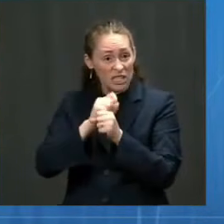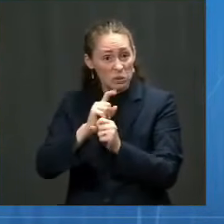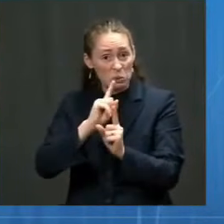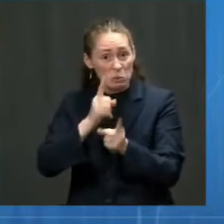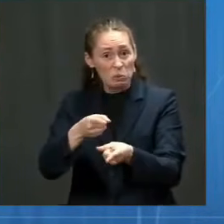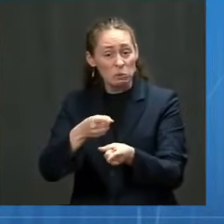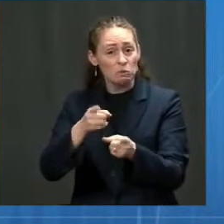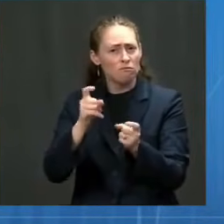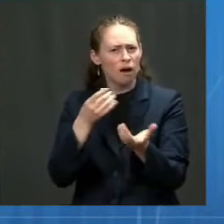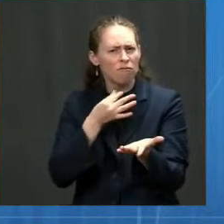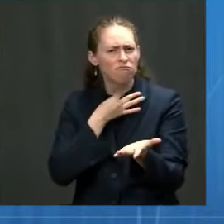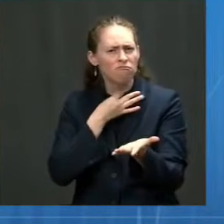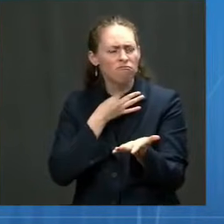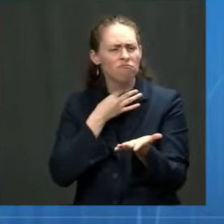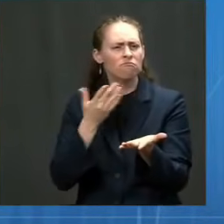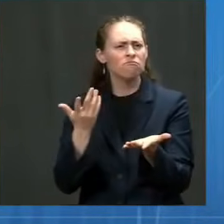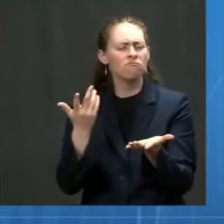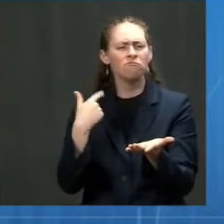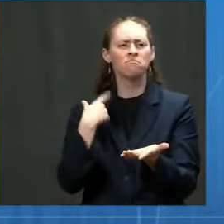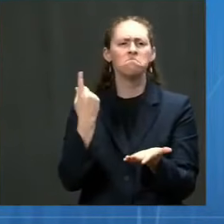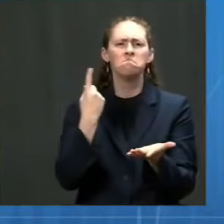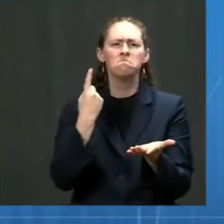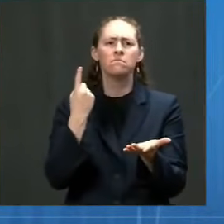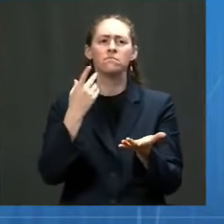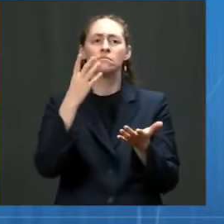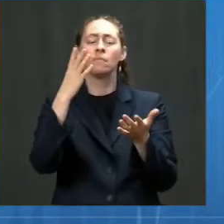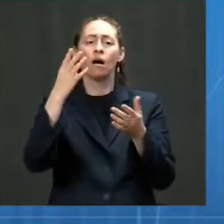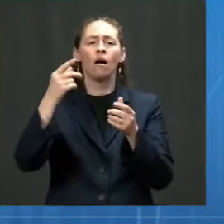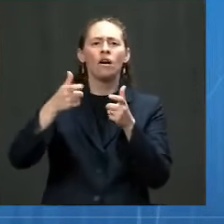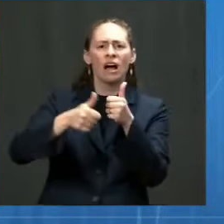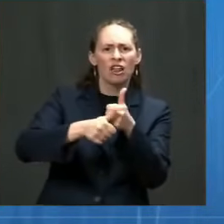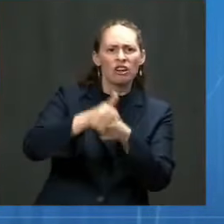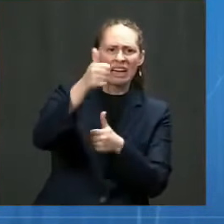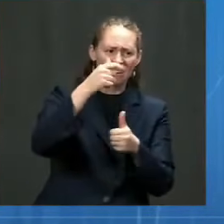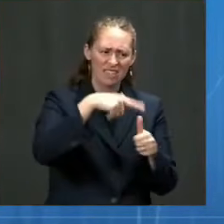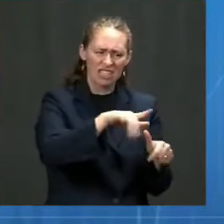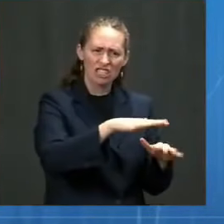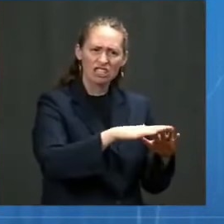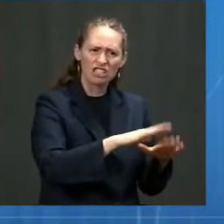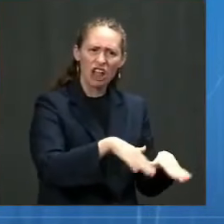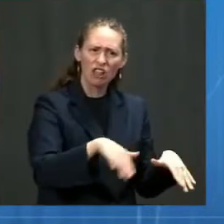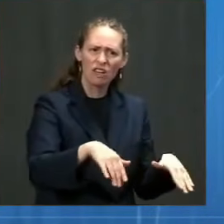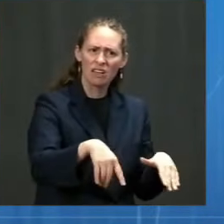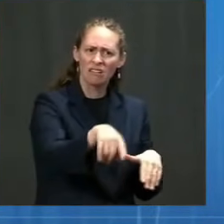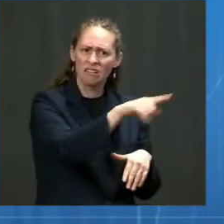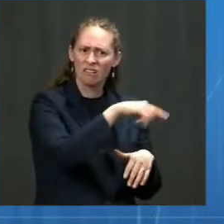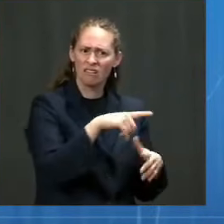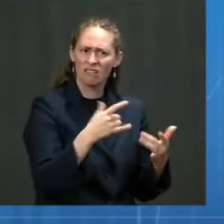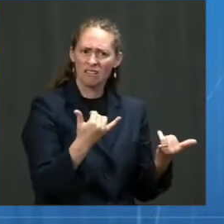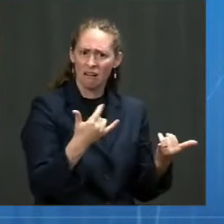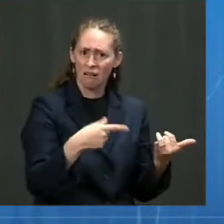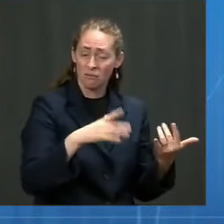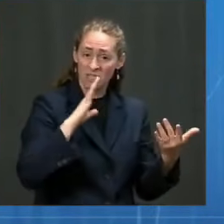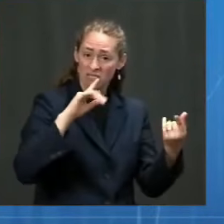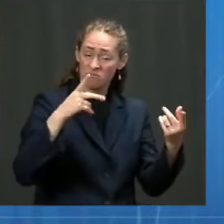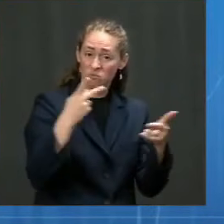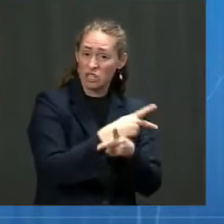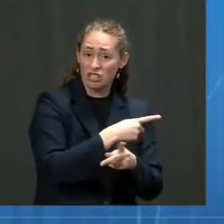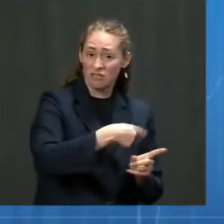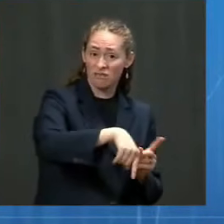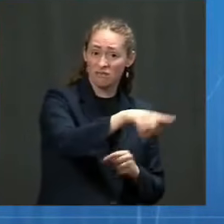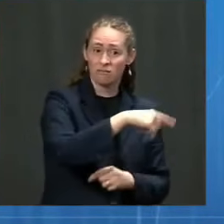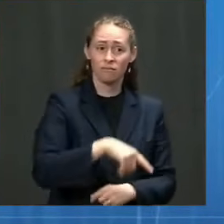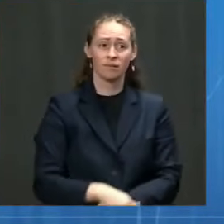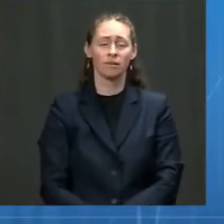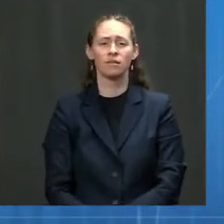it poses to children? Do you see more severe disease from Delta for them? Yeah, thank you for that question, Meg. Certainly